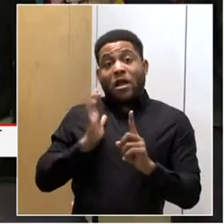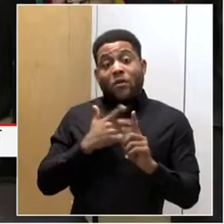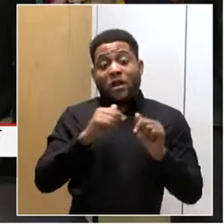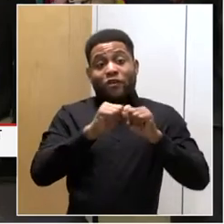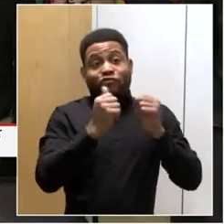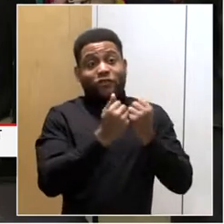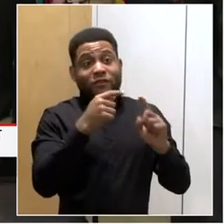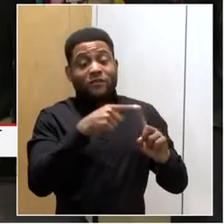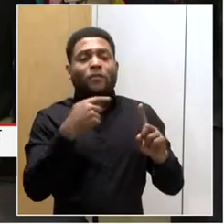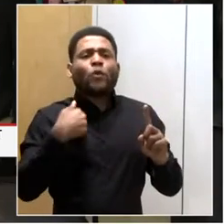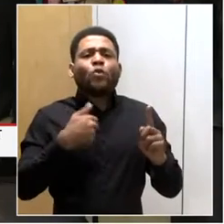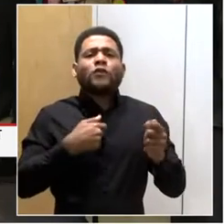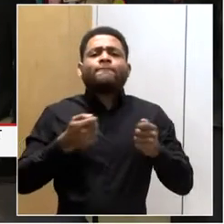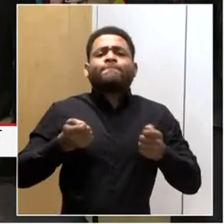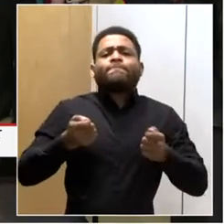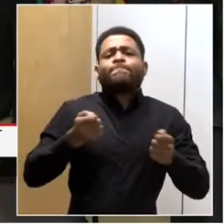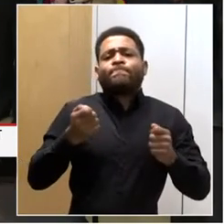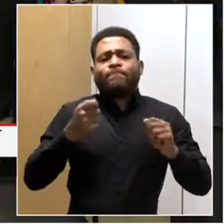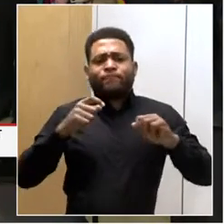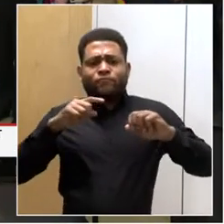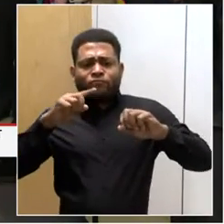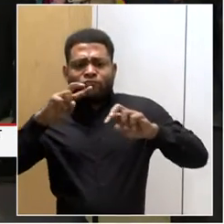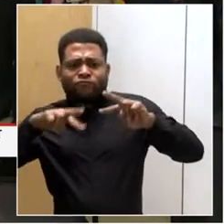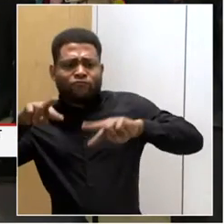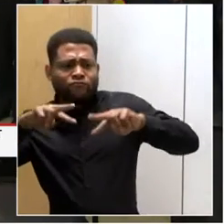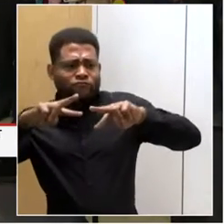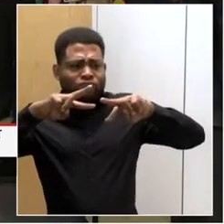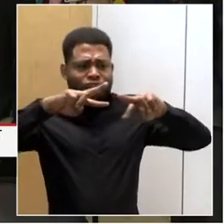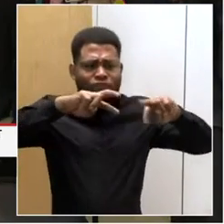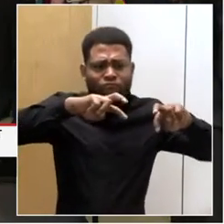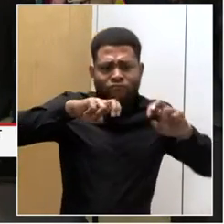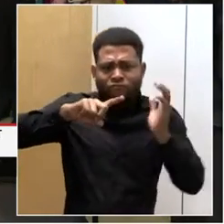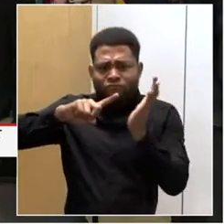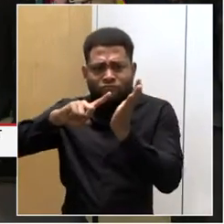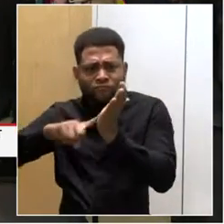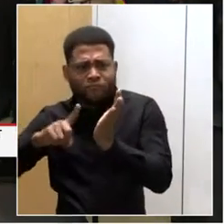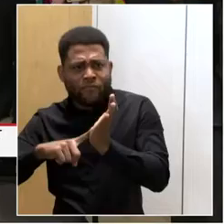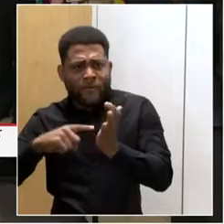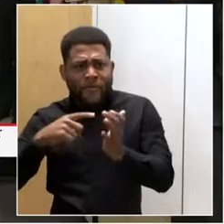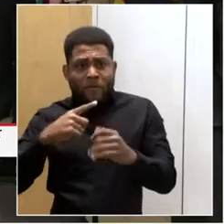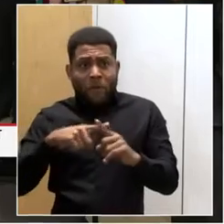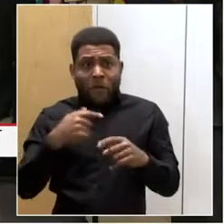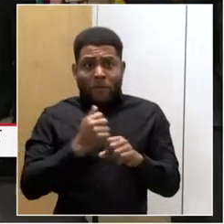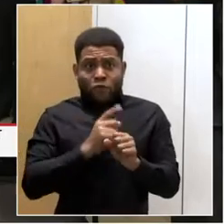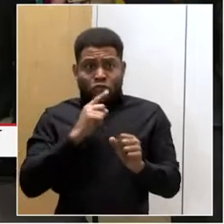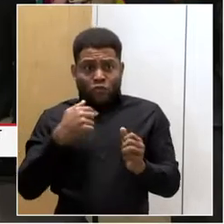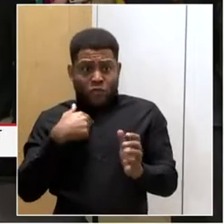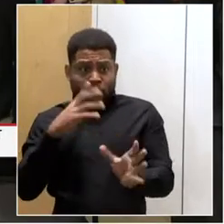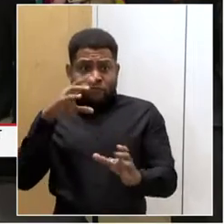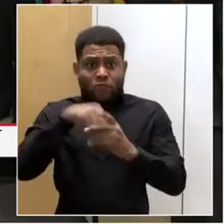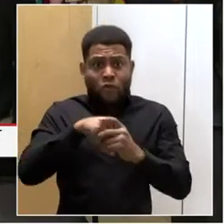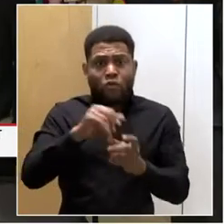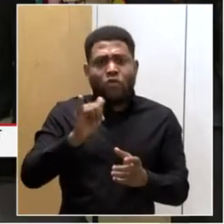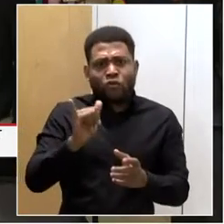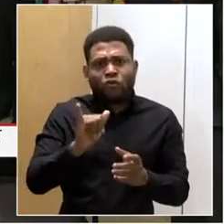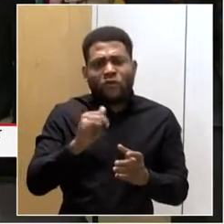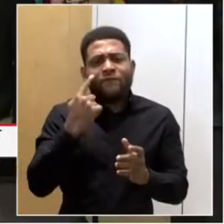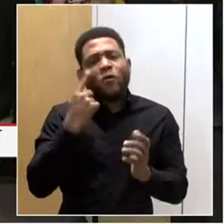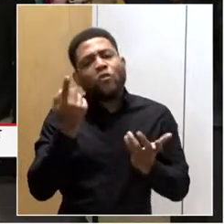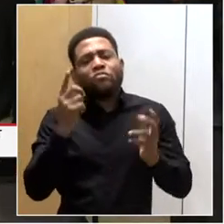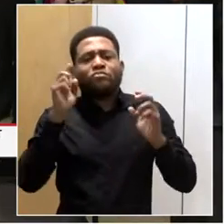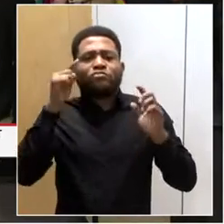are not seeing ourselves as a key component to the engine of economic development, then frankly, we're not really doing our